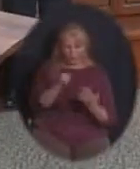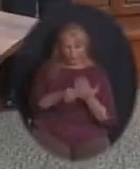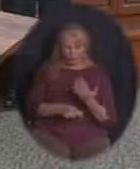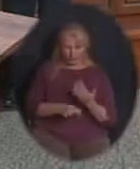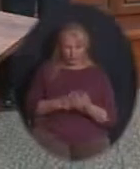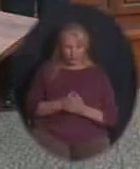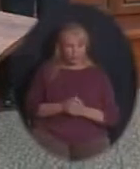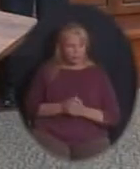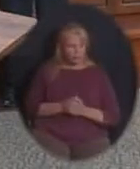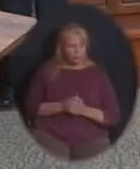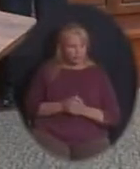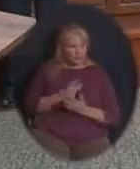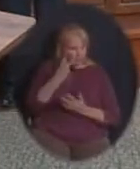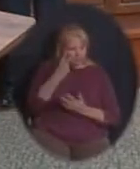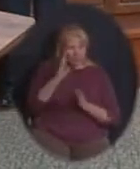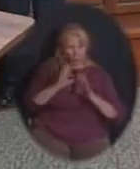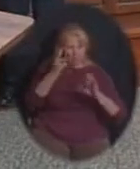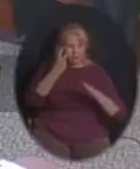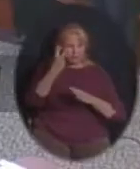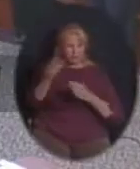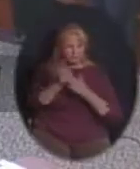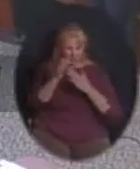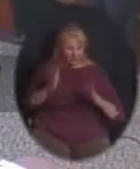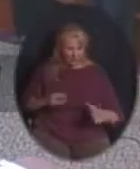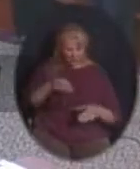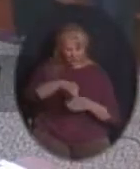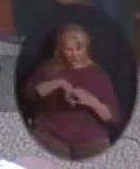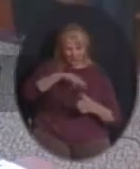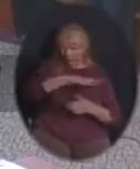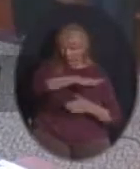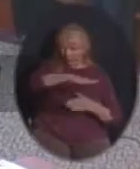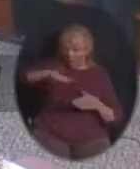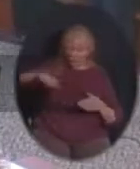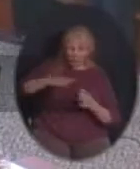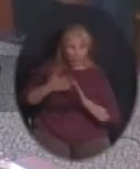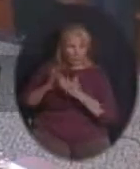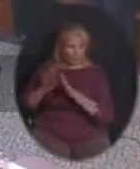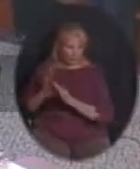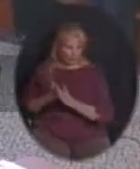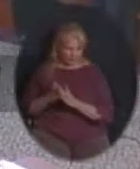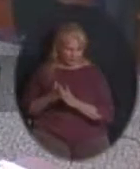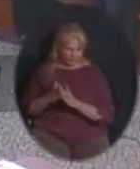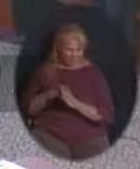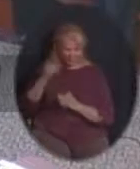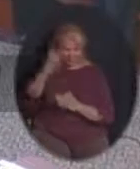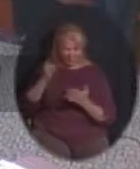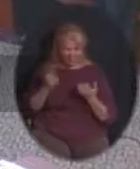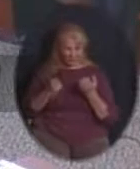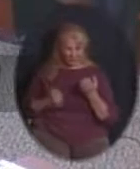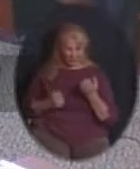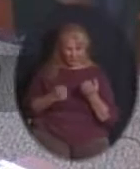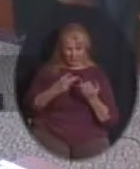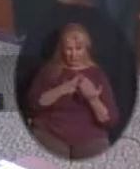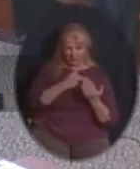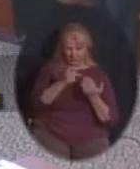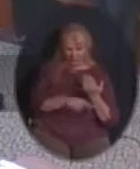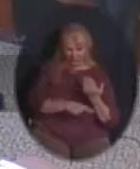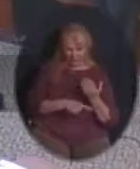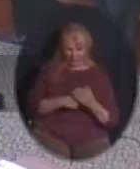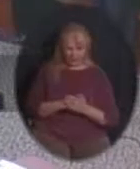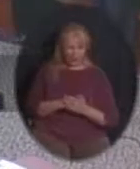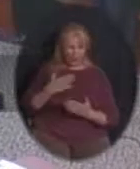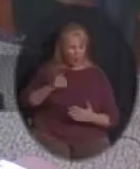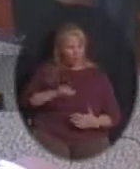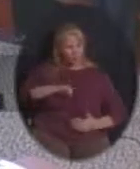the community embrace Olathe Reads, its vision, and I'm very proud of what Olathe Reads Steering Committee has accomplished in a very, very